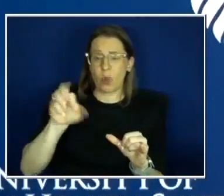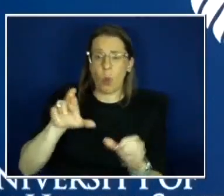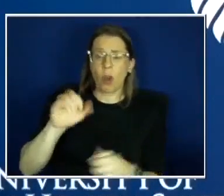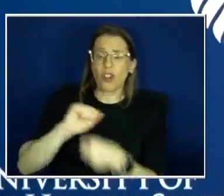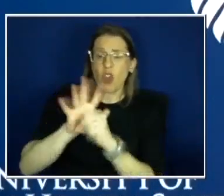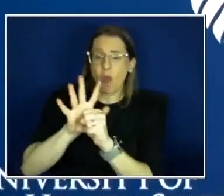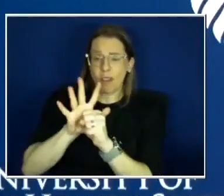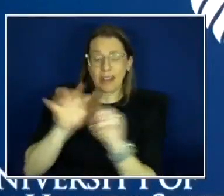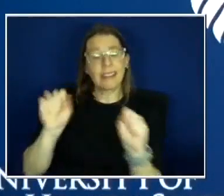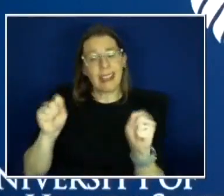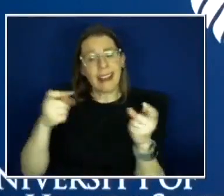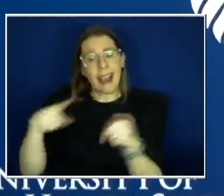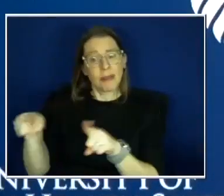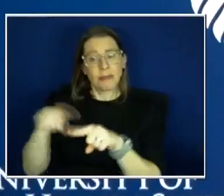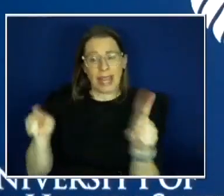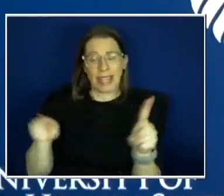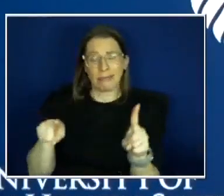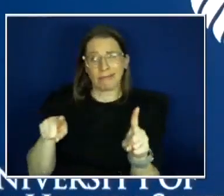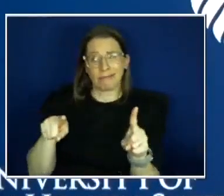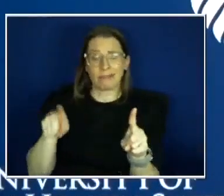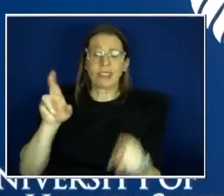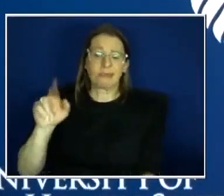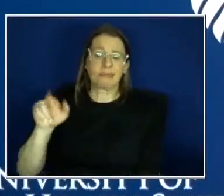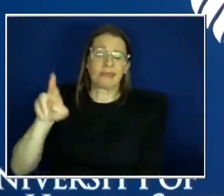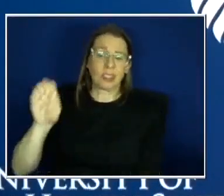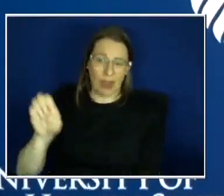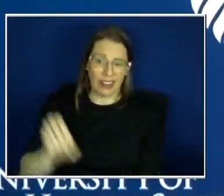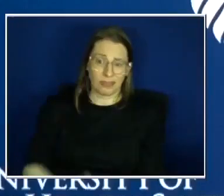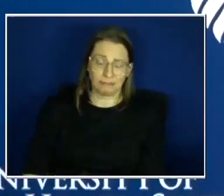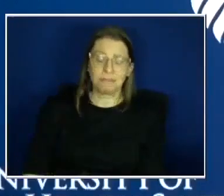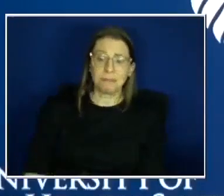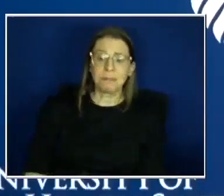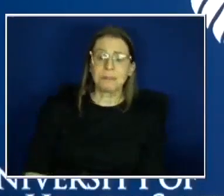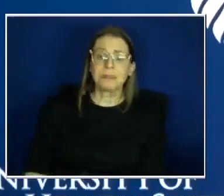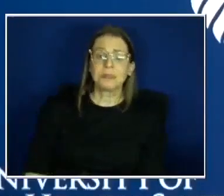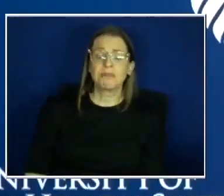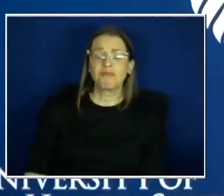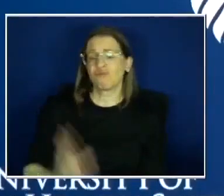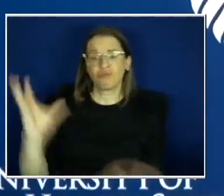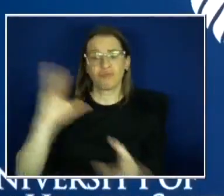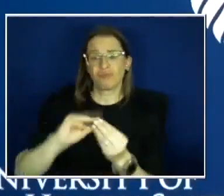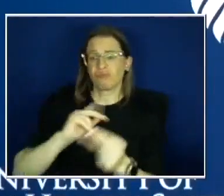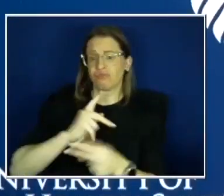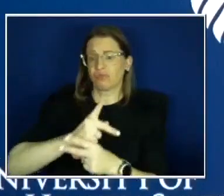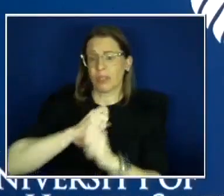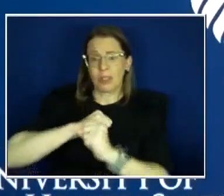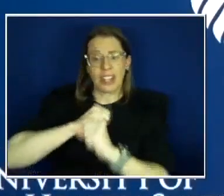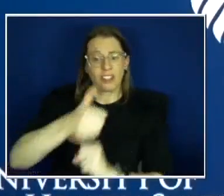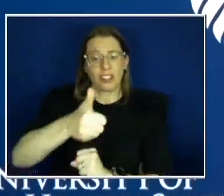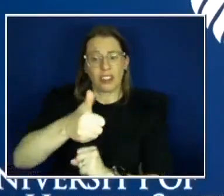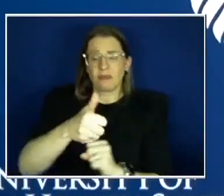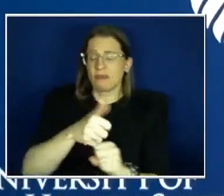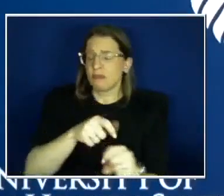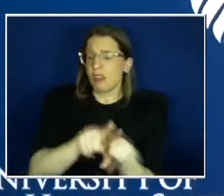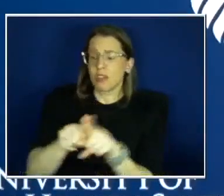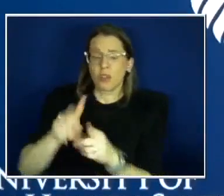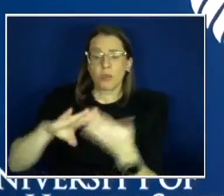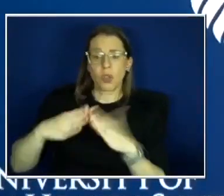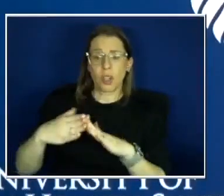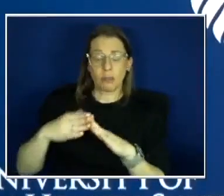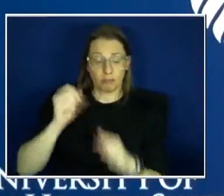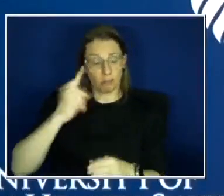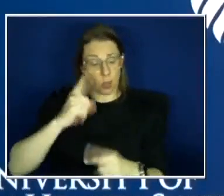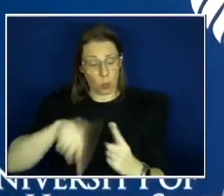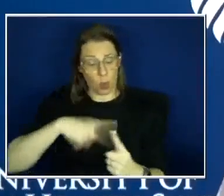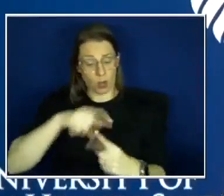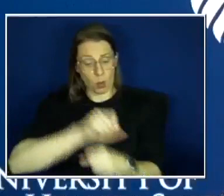can happen, but it is certainly less frequent. So overall, just protect yourself and your community and understand that when you are working with